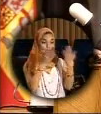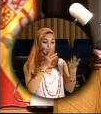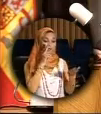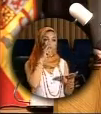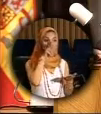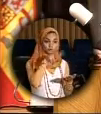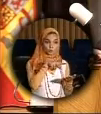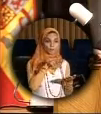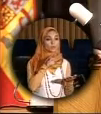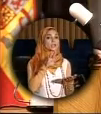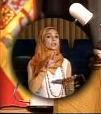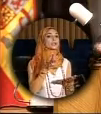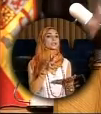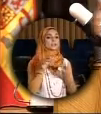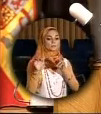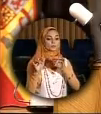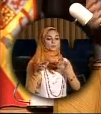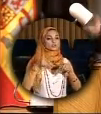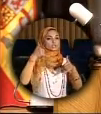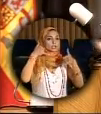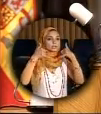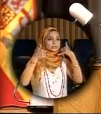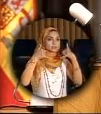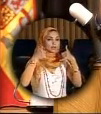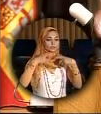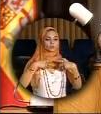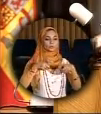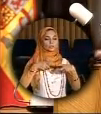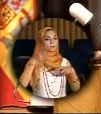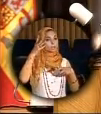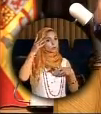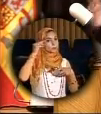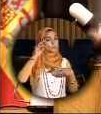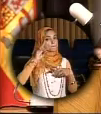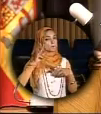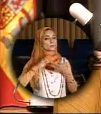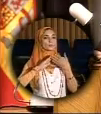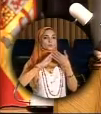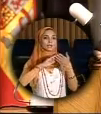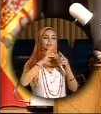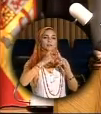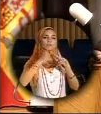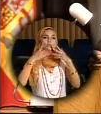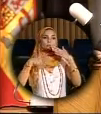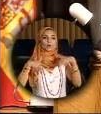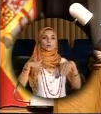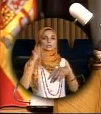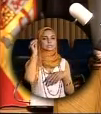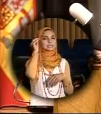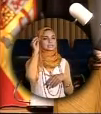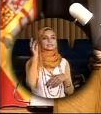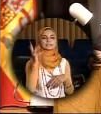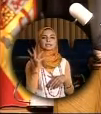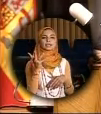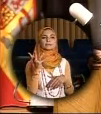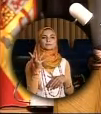of the disabled and how it can have create a much more fulfilling and fruitful and beneficial life